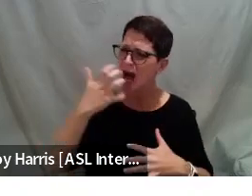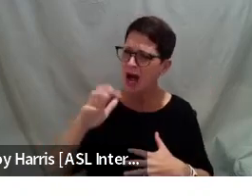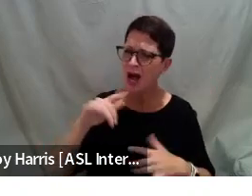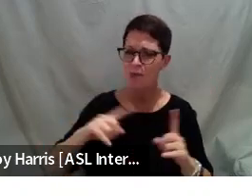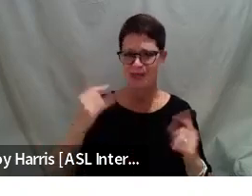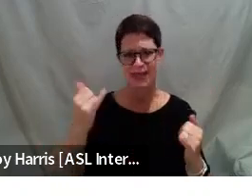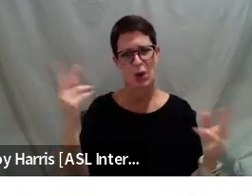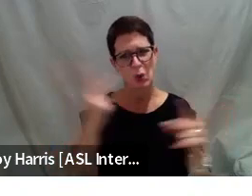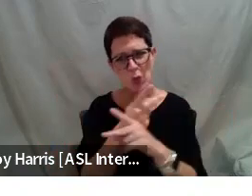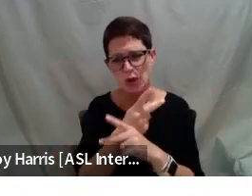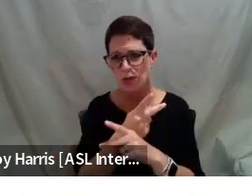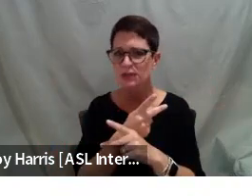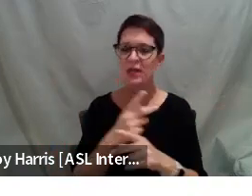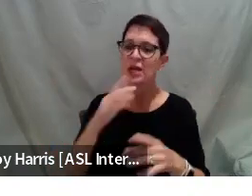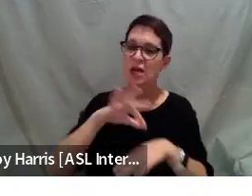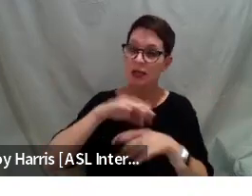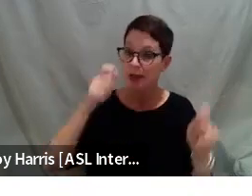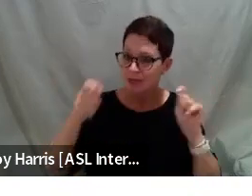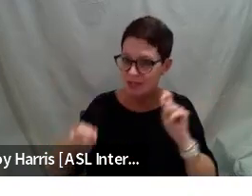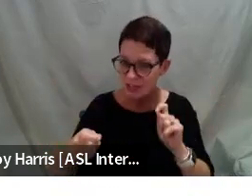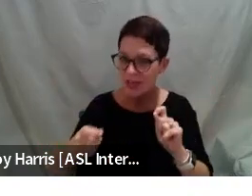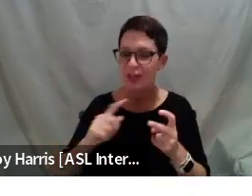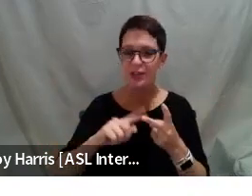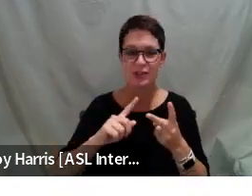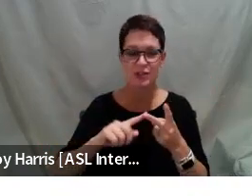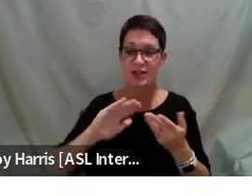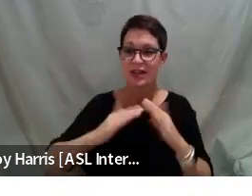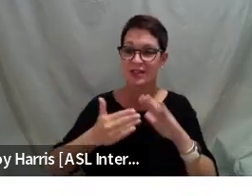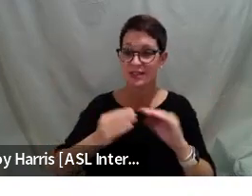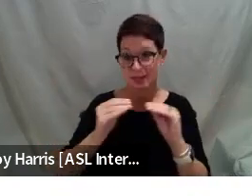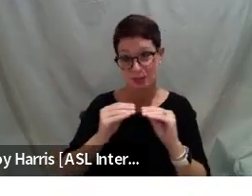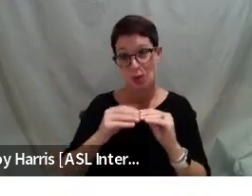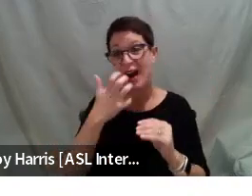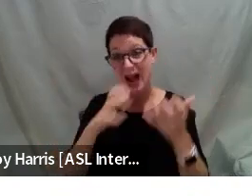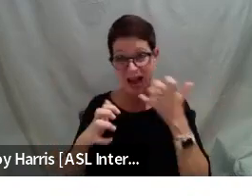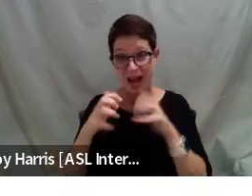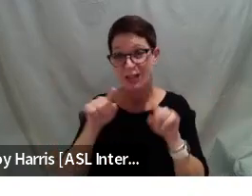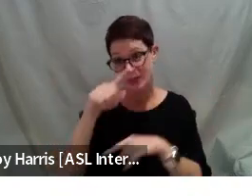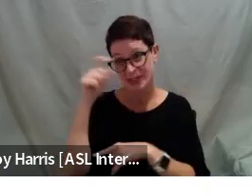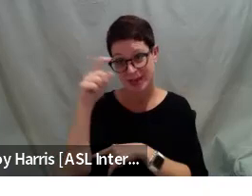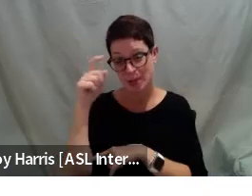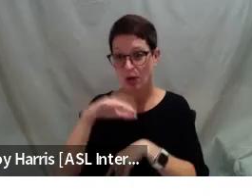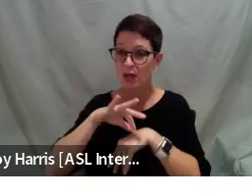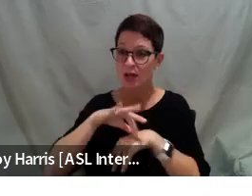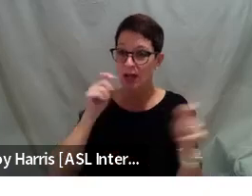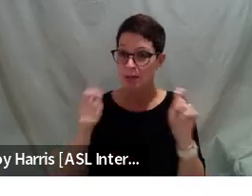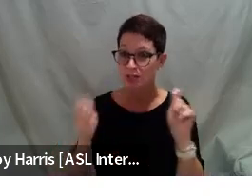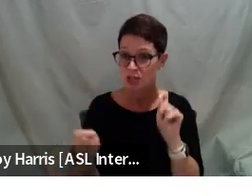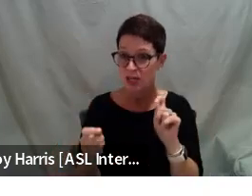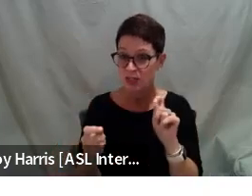that because of climate change and the city is getting hotter, climate change